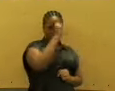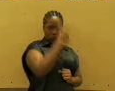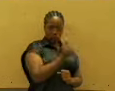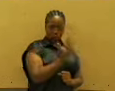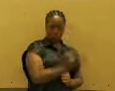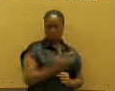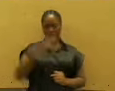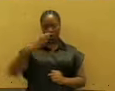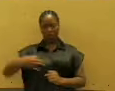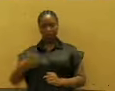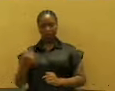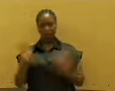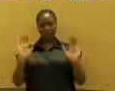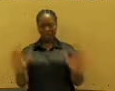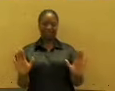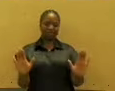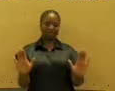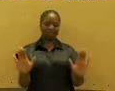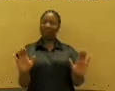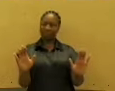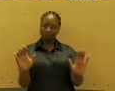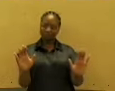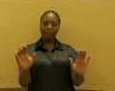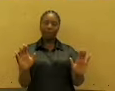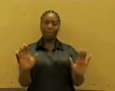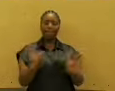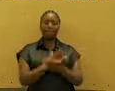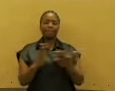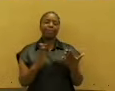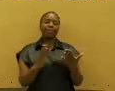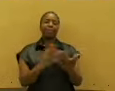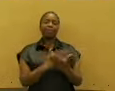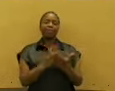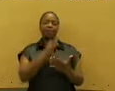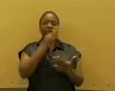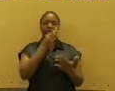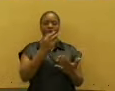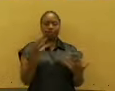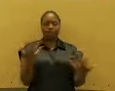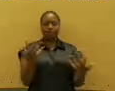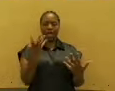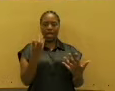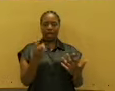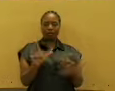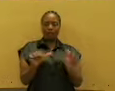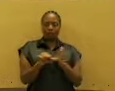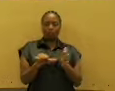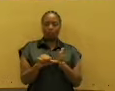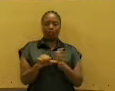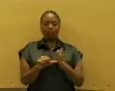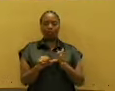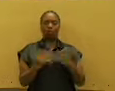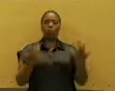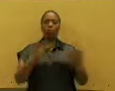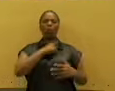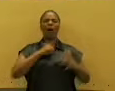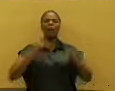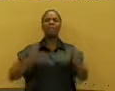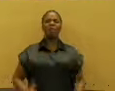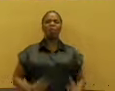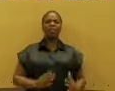into. People would argue that they've got reproductive, so they've got very important sort of